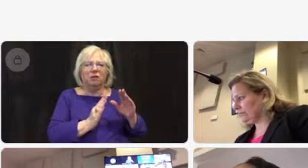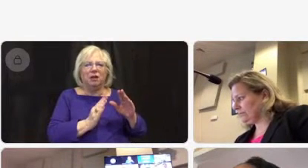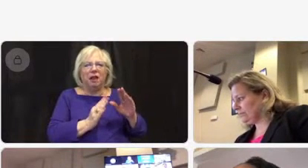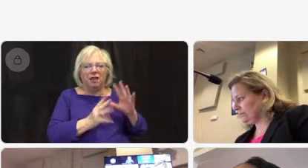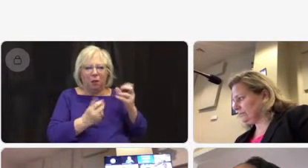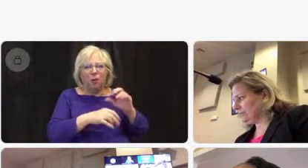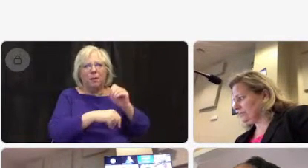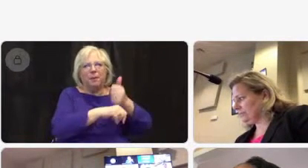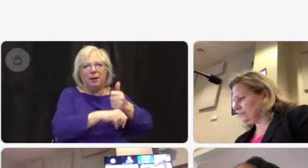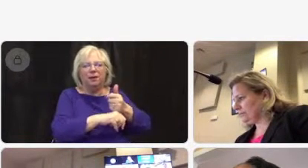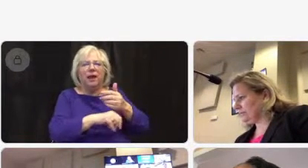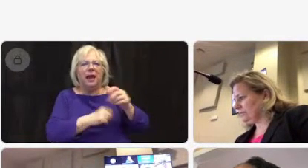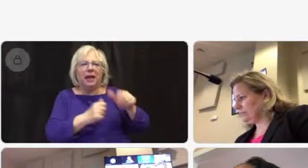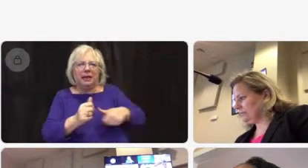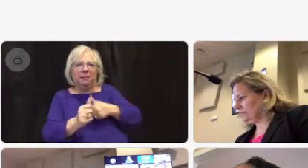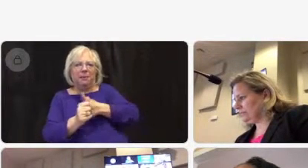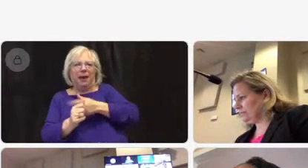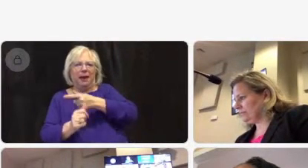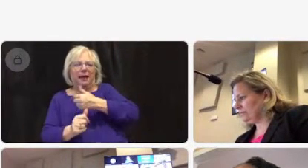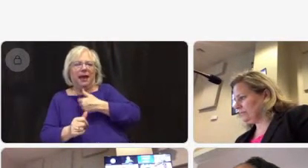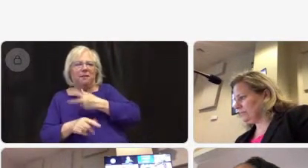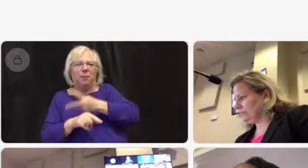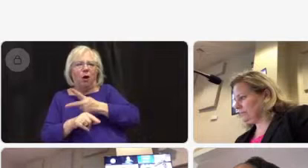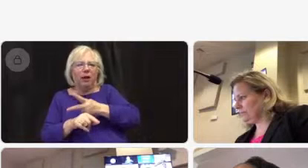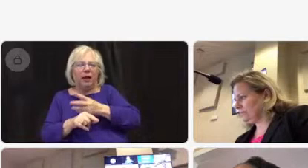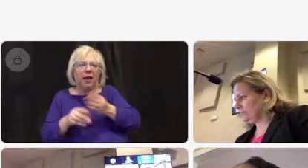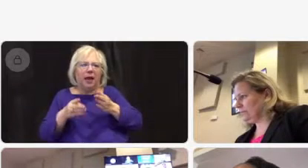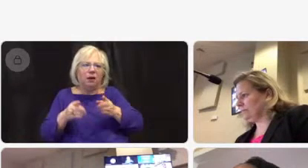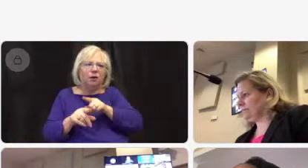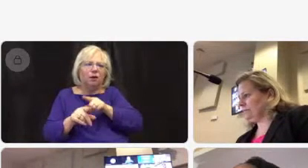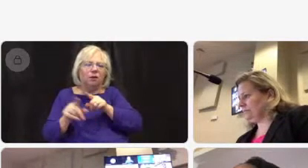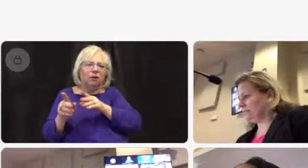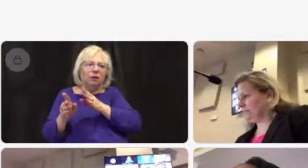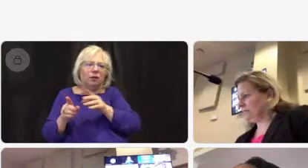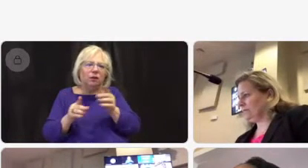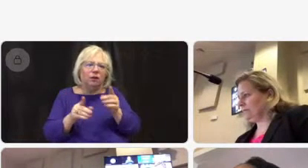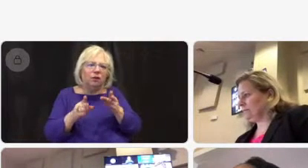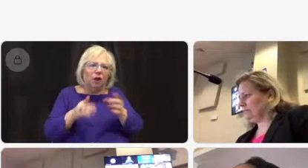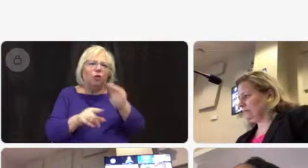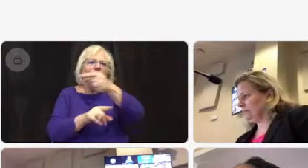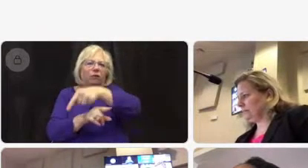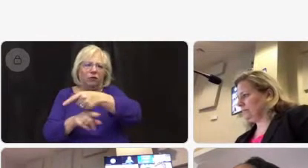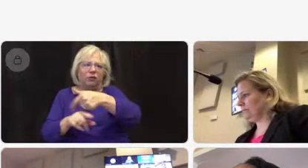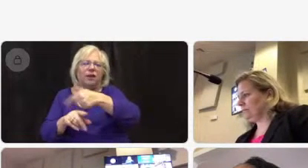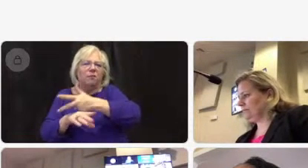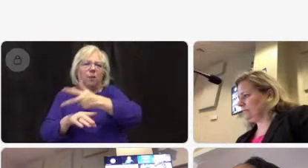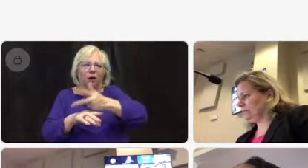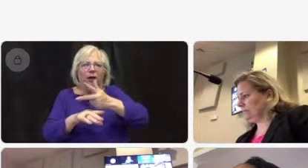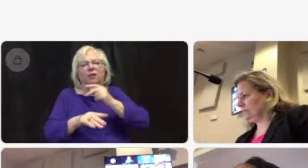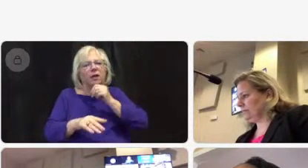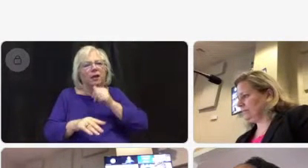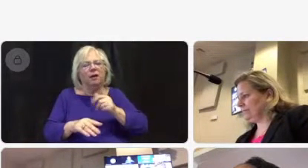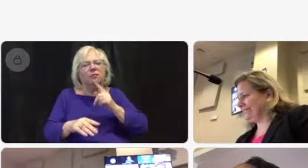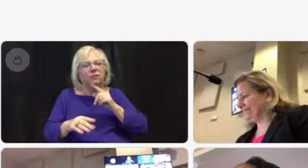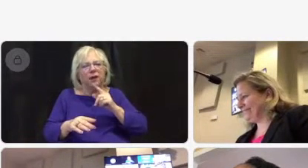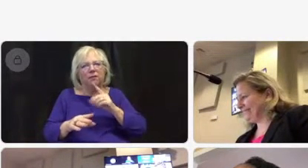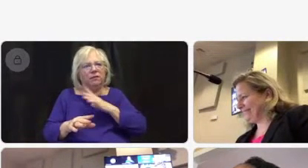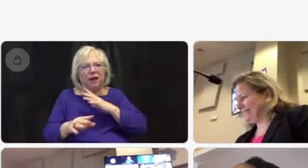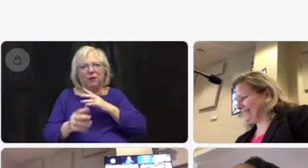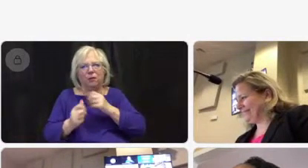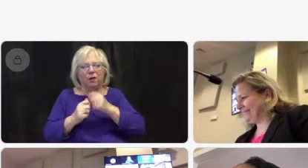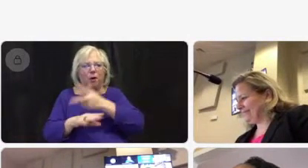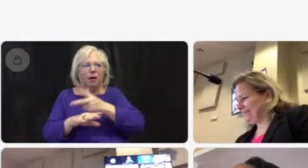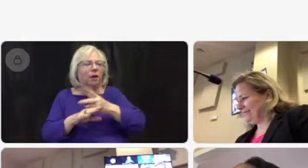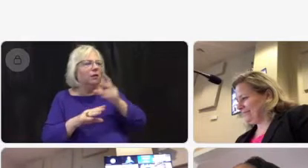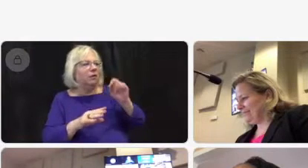They have parking there in the back and across the street, so they don't exceed the parking requirements. Okay, all right. Thank you. That's the only thing I Yes, had sir. on that. Thank